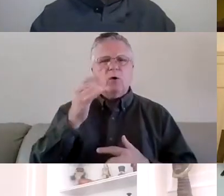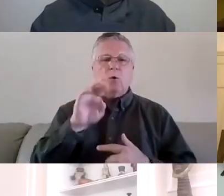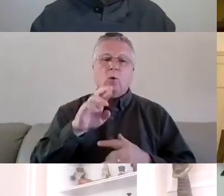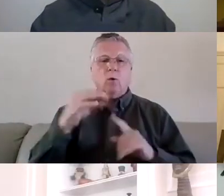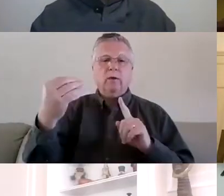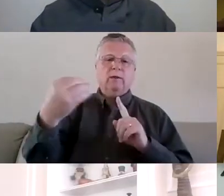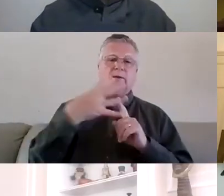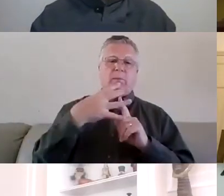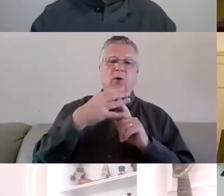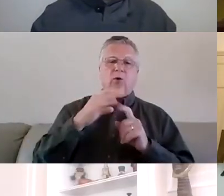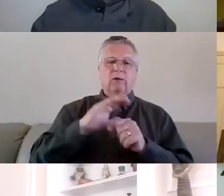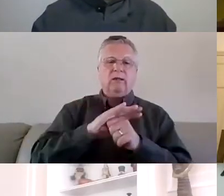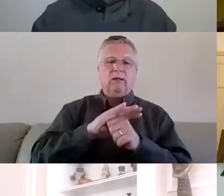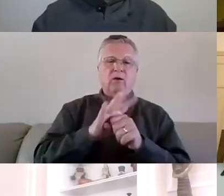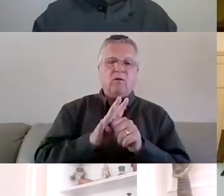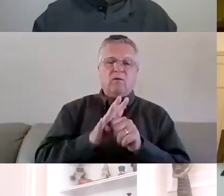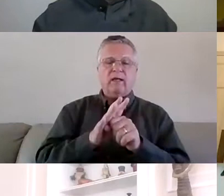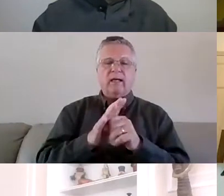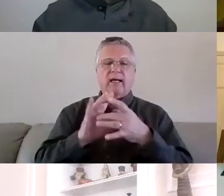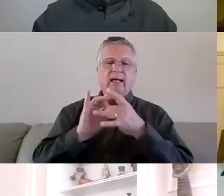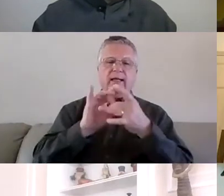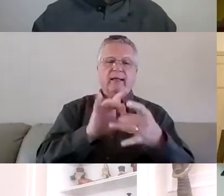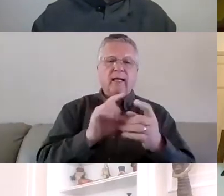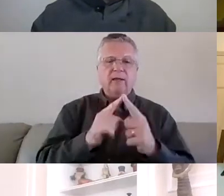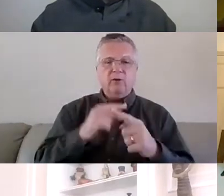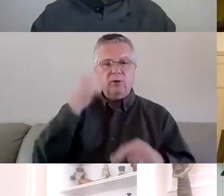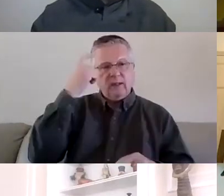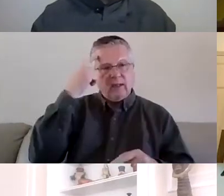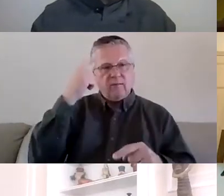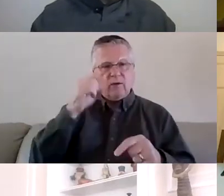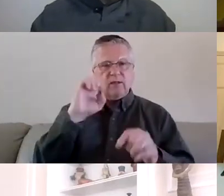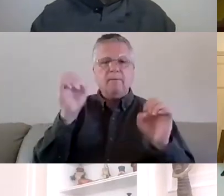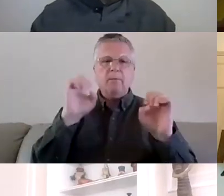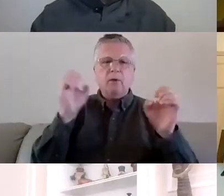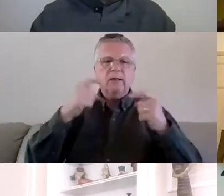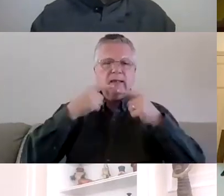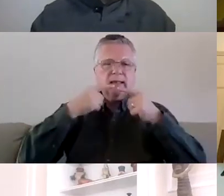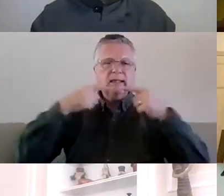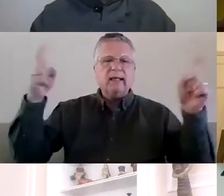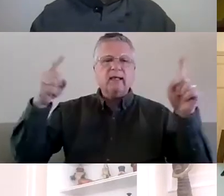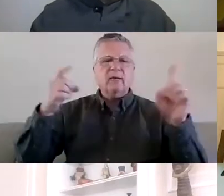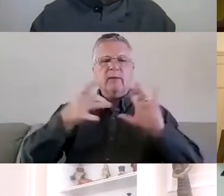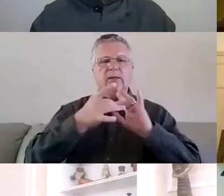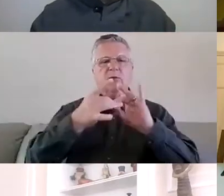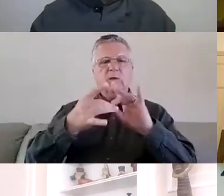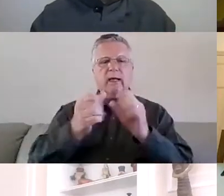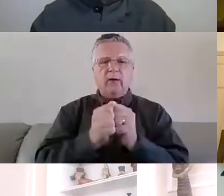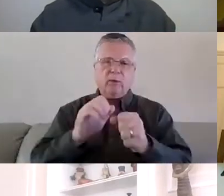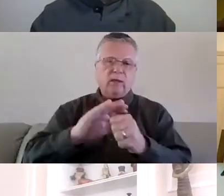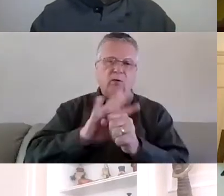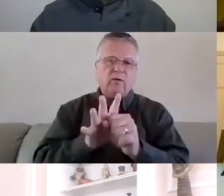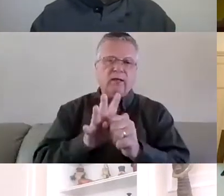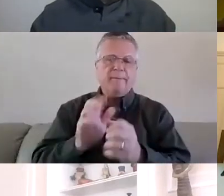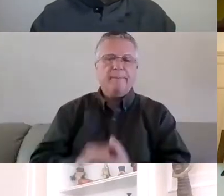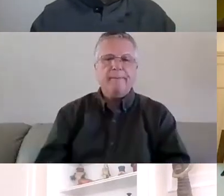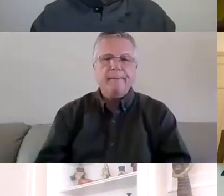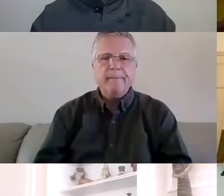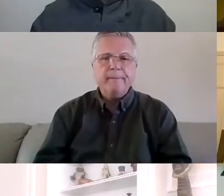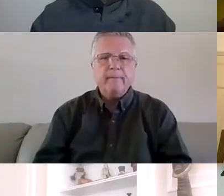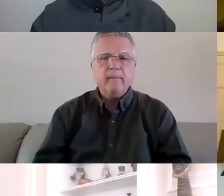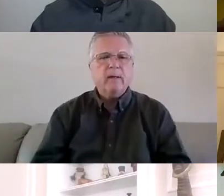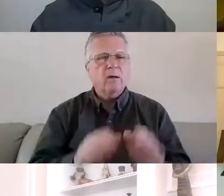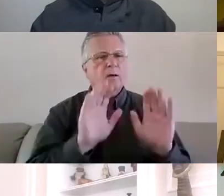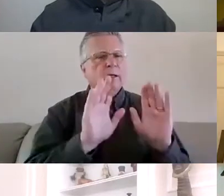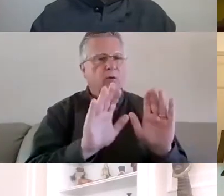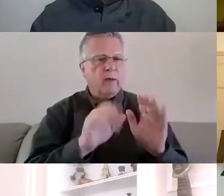exposure, and it is tied to the governor's emergency declaration related to COVID. Right. And it